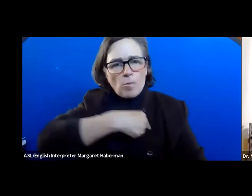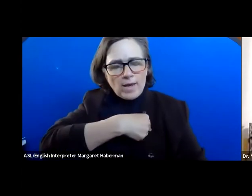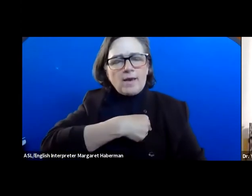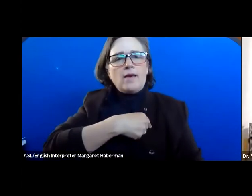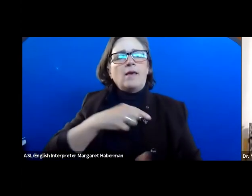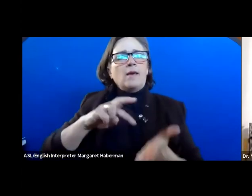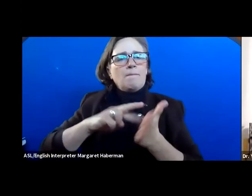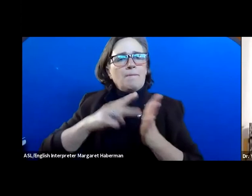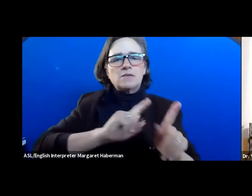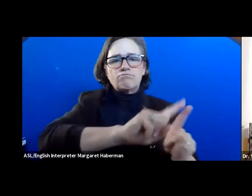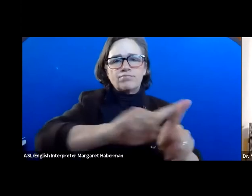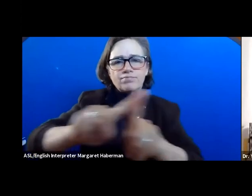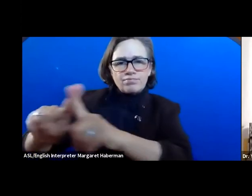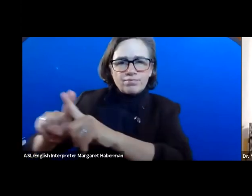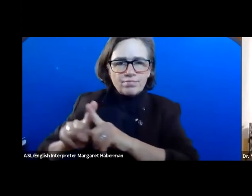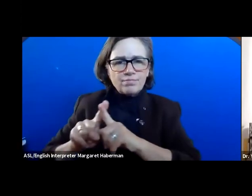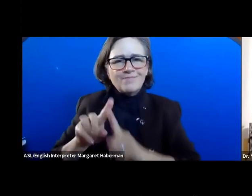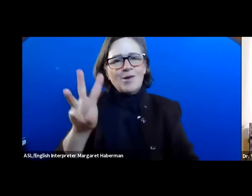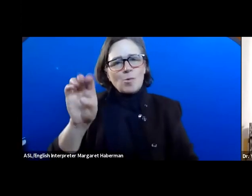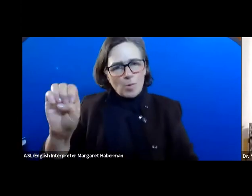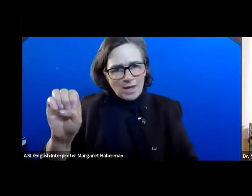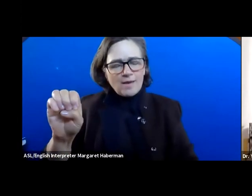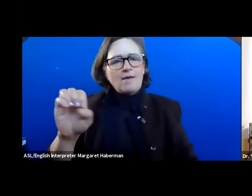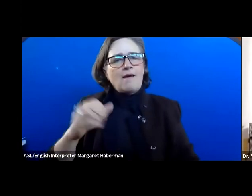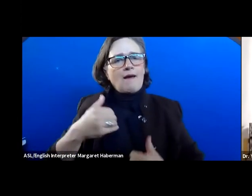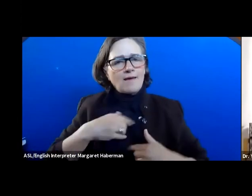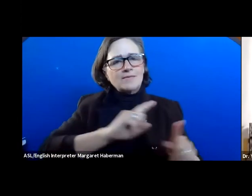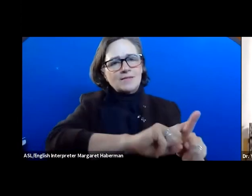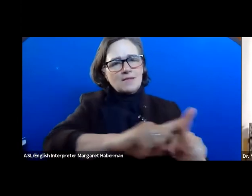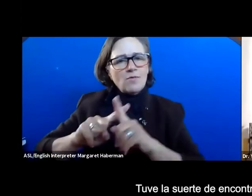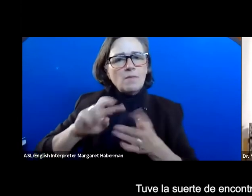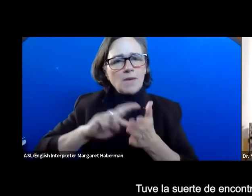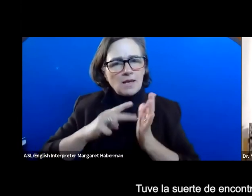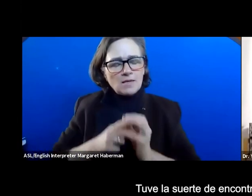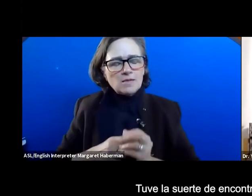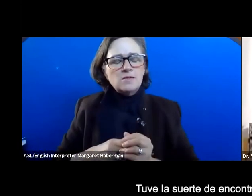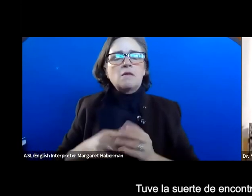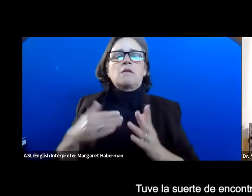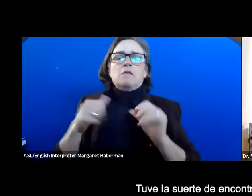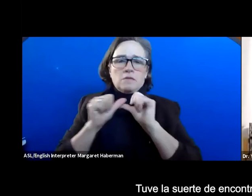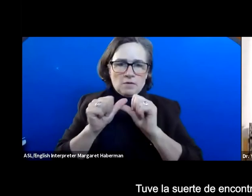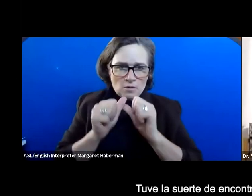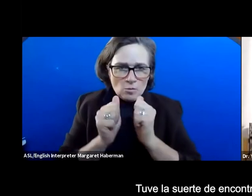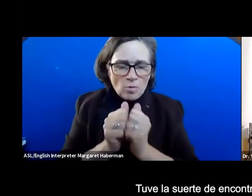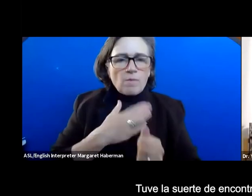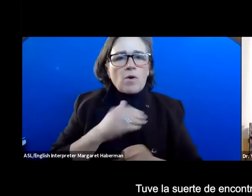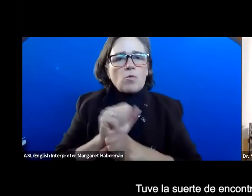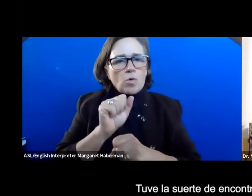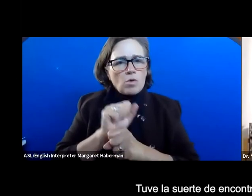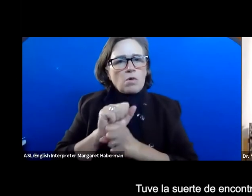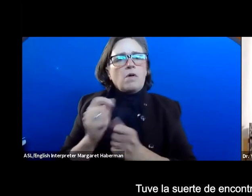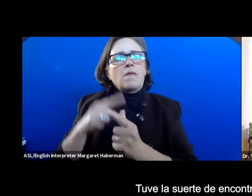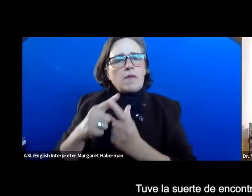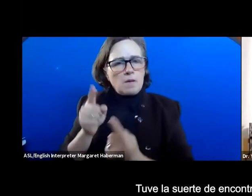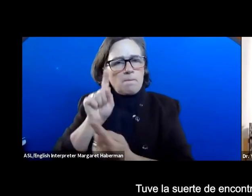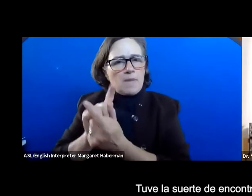meanings. And as I continued engaging the work, I was lucky enough to also meet with him a couple of